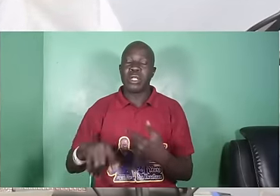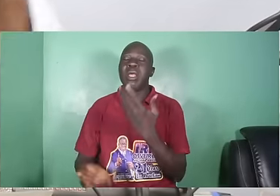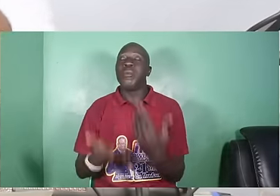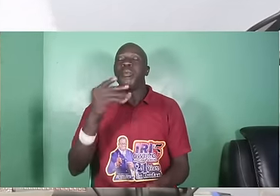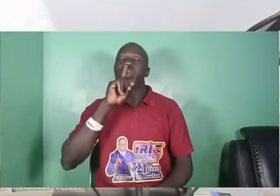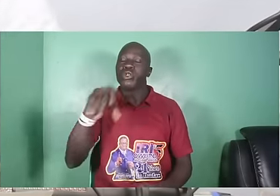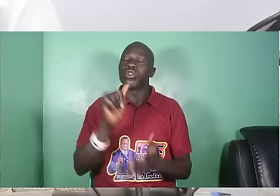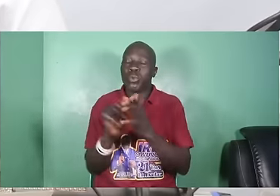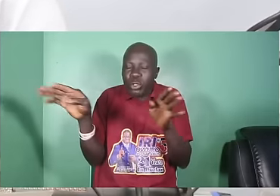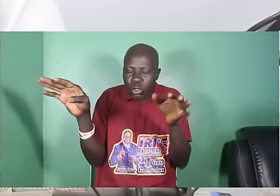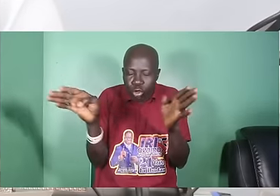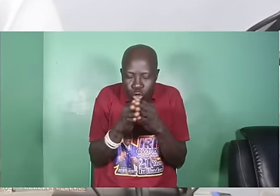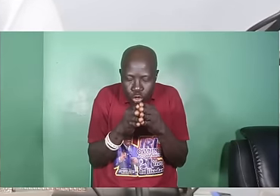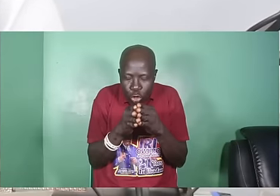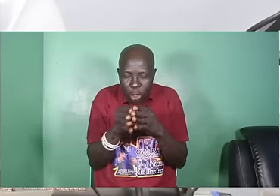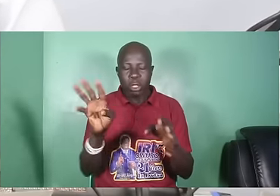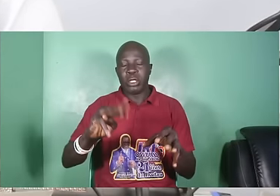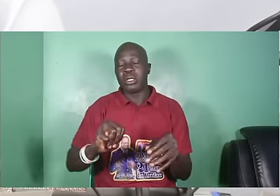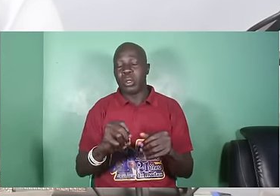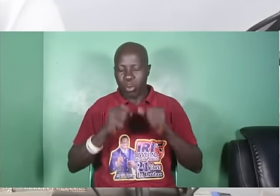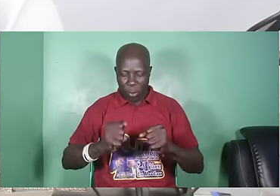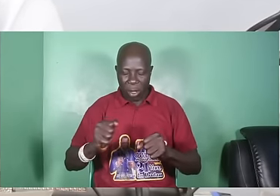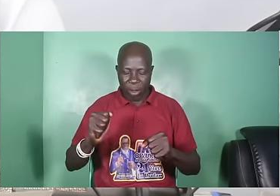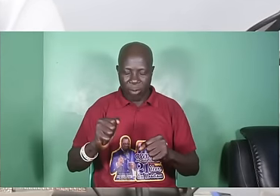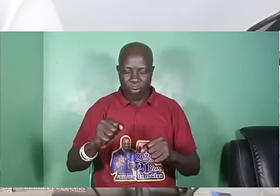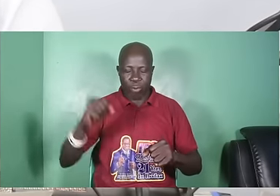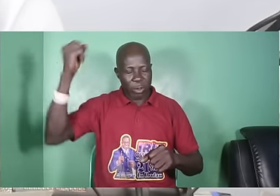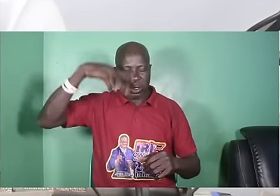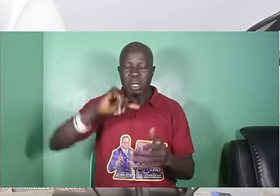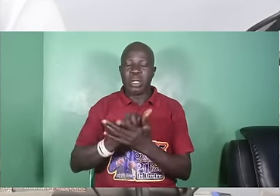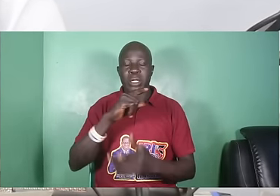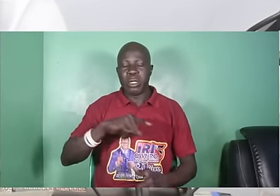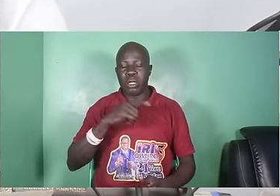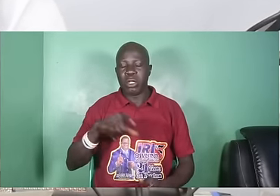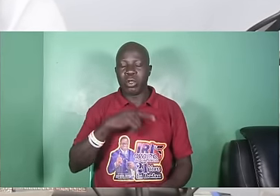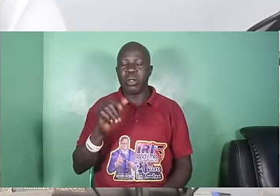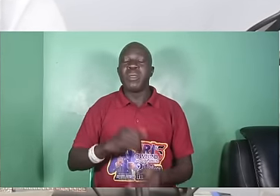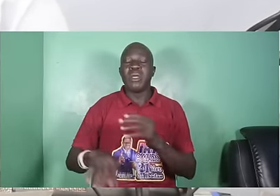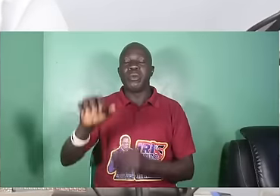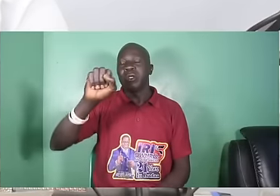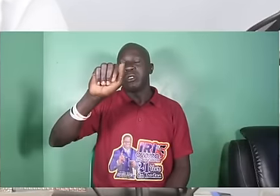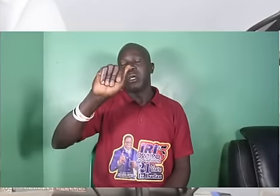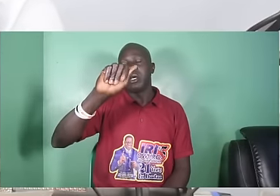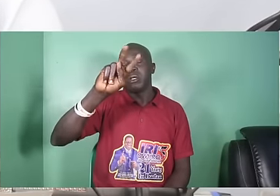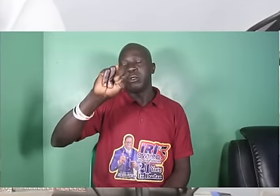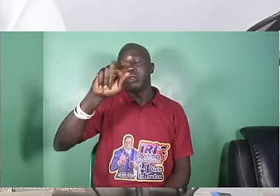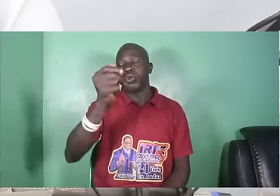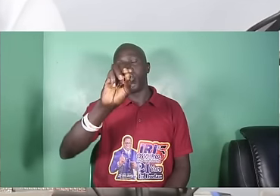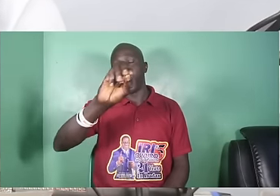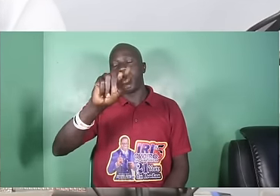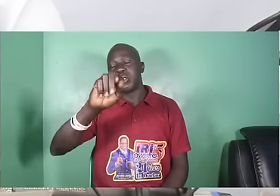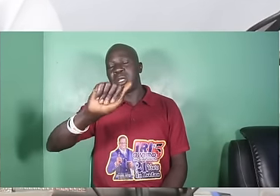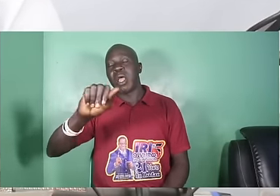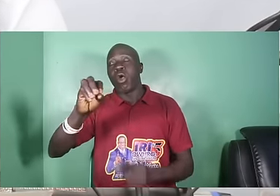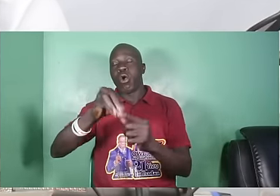Make sure go down. We don't pay there. Mama is powerful by grace of God. In Lagos. We are in sun water. We are in sun water. We are